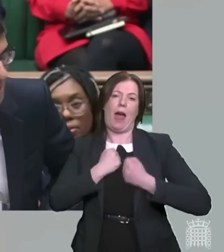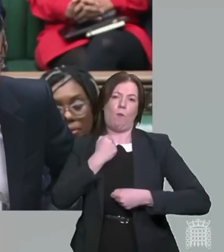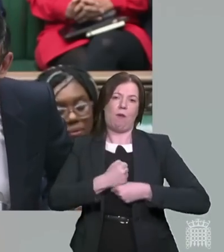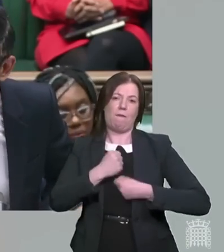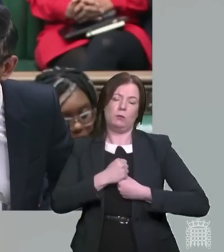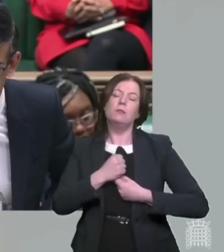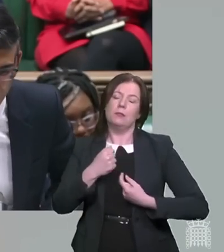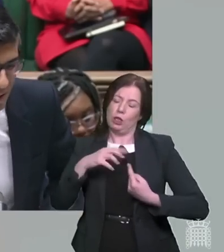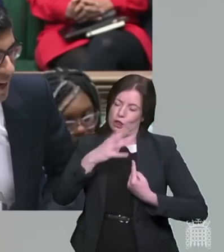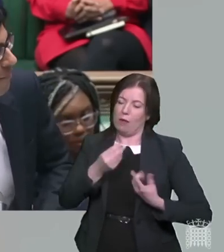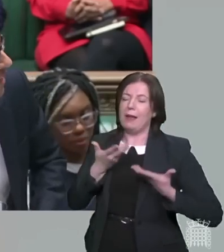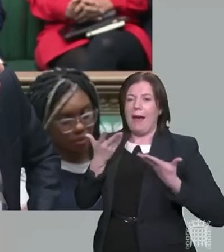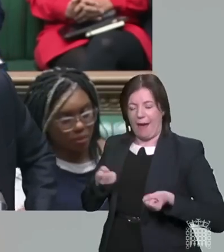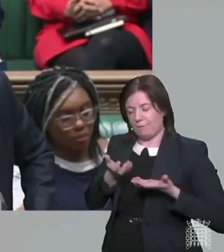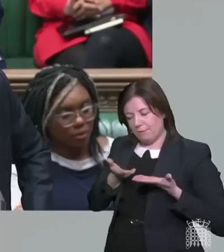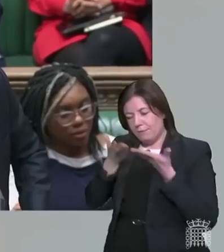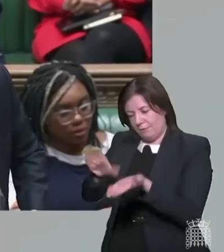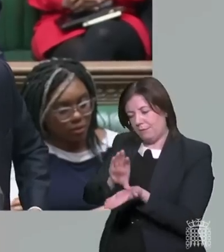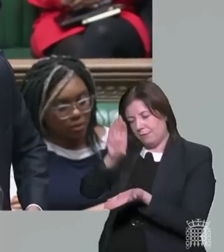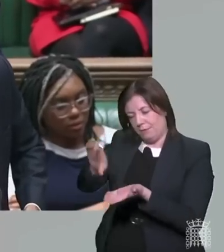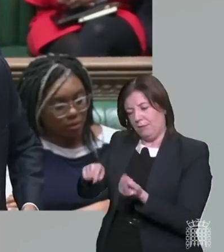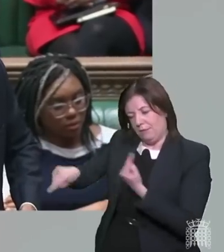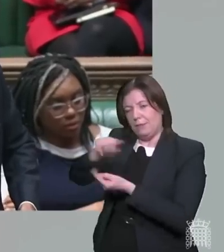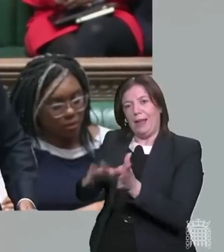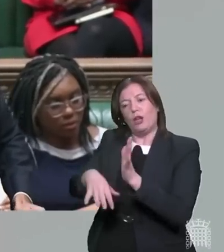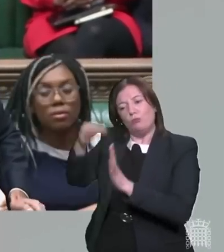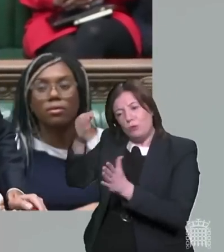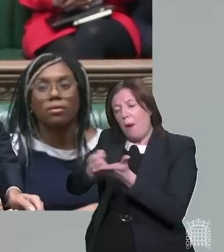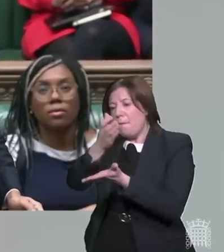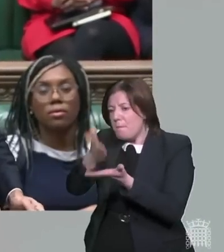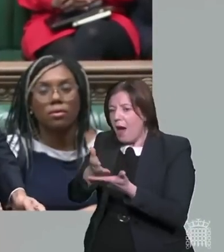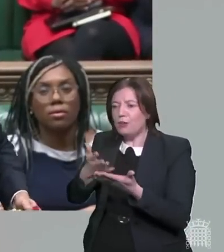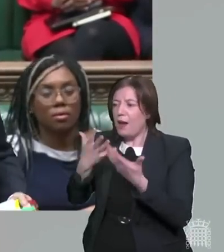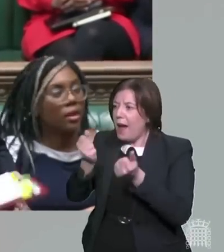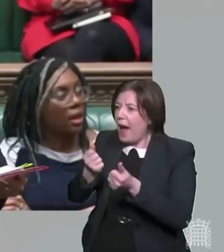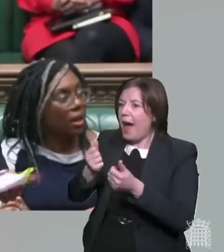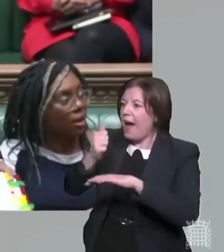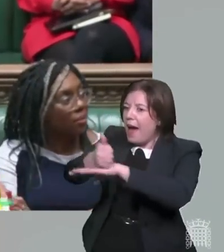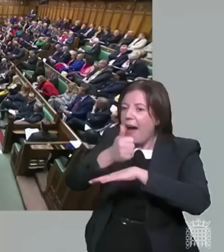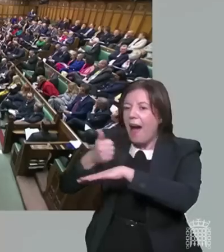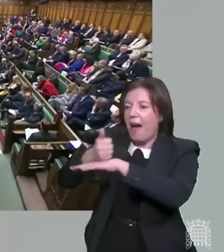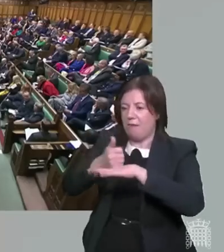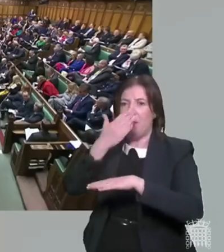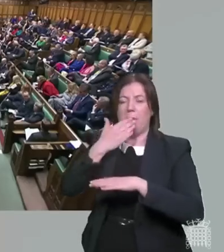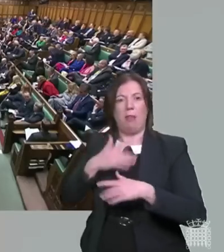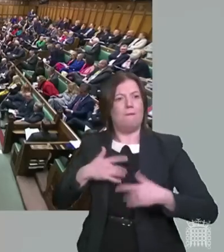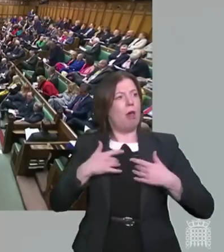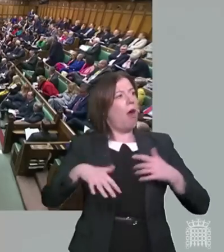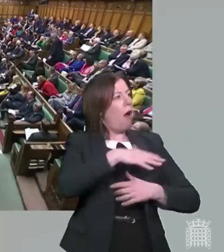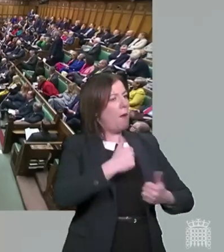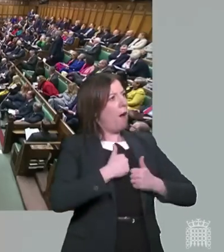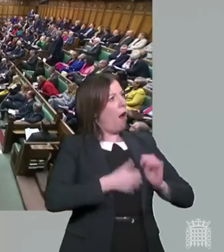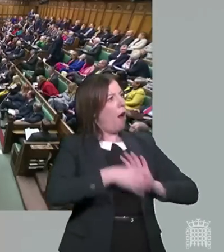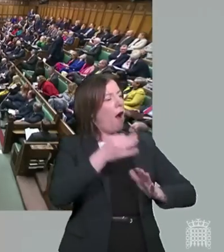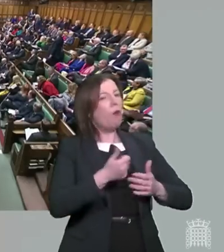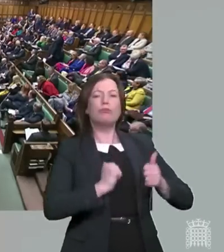opportunity, making jobs, and making sure that people can feel enormously pride of the place that they call home. Sherman. Mr.